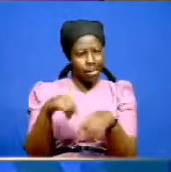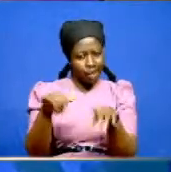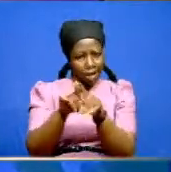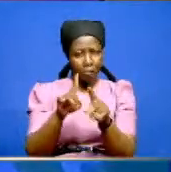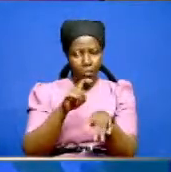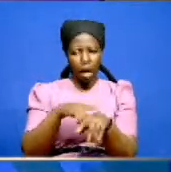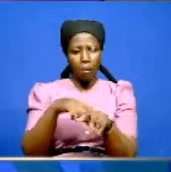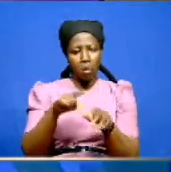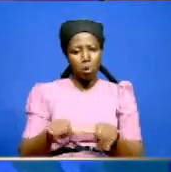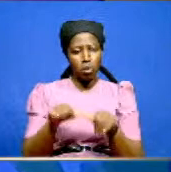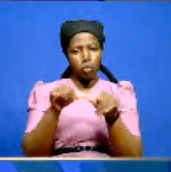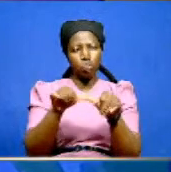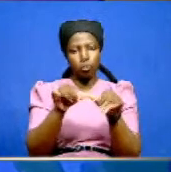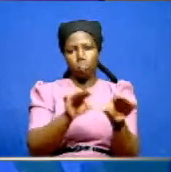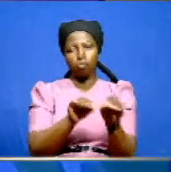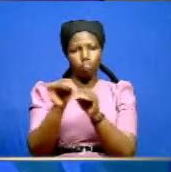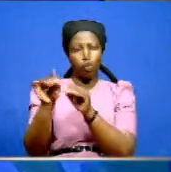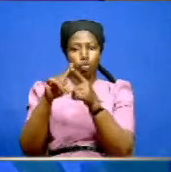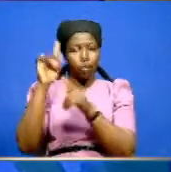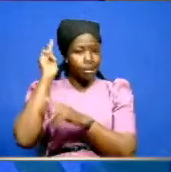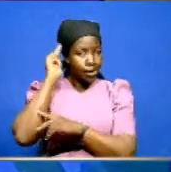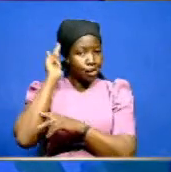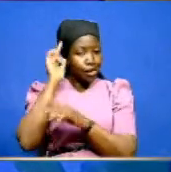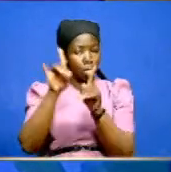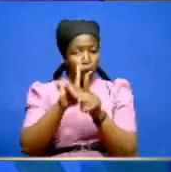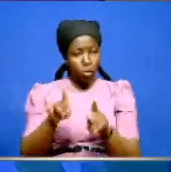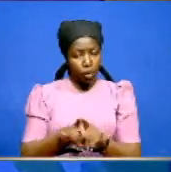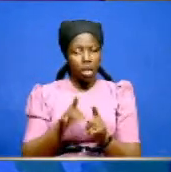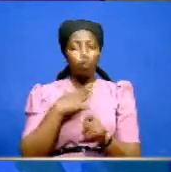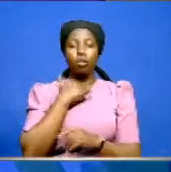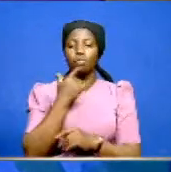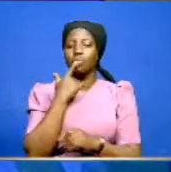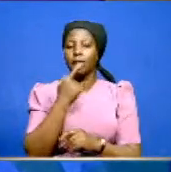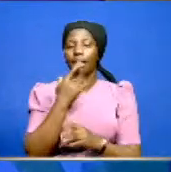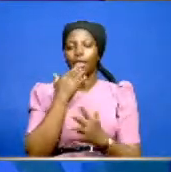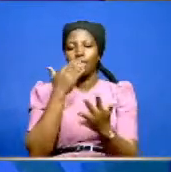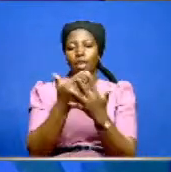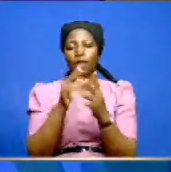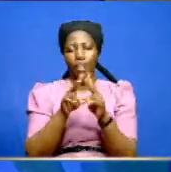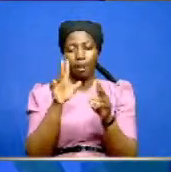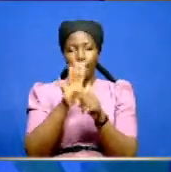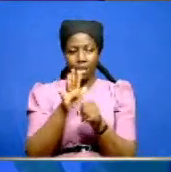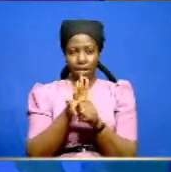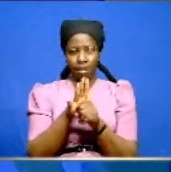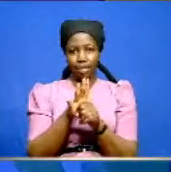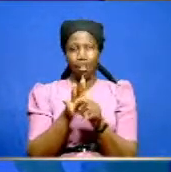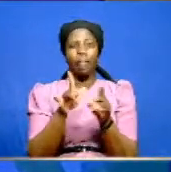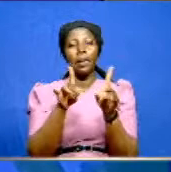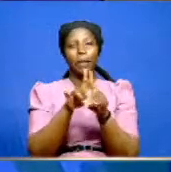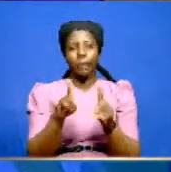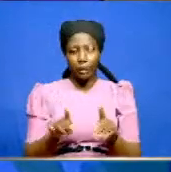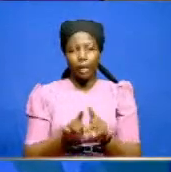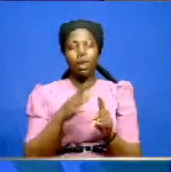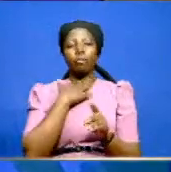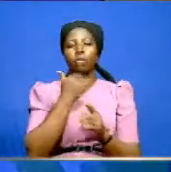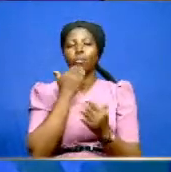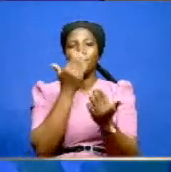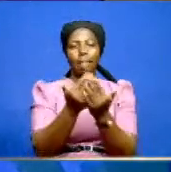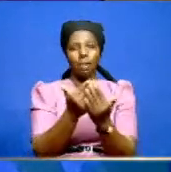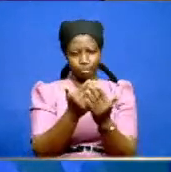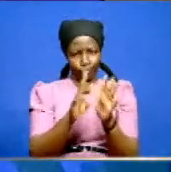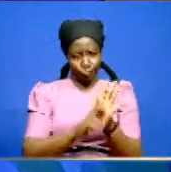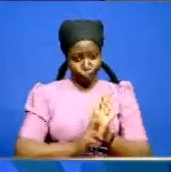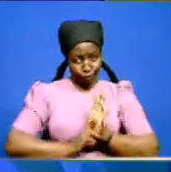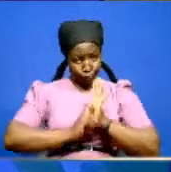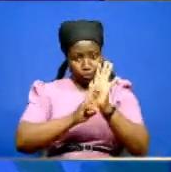we go to Kisii. And I want to say thank you very much. I want to thank on behalf of